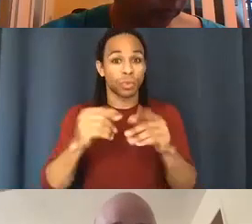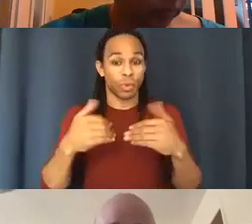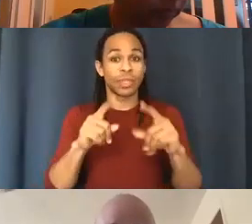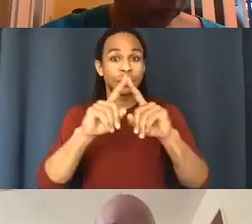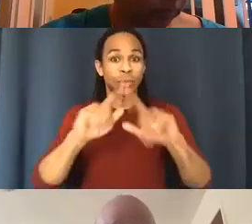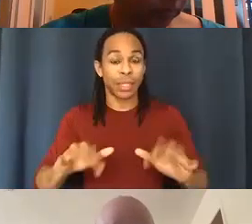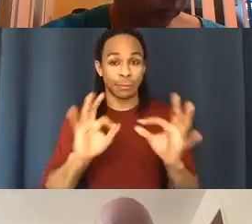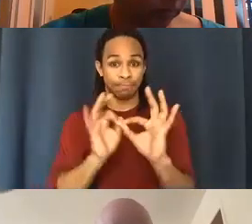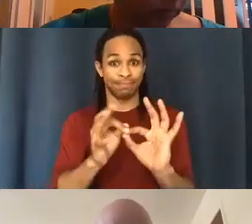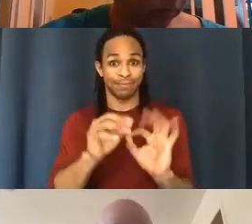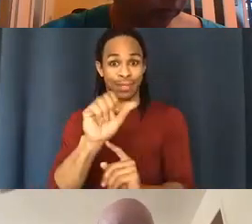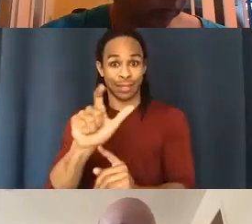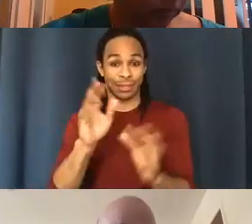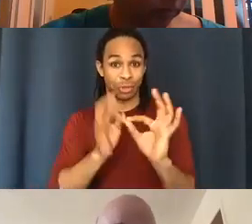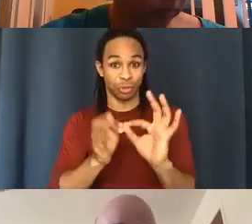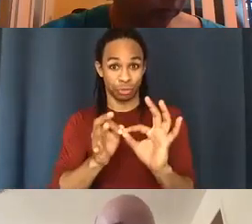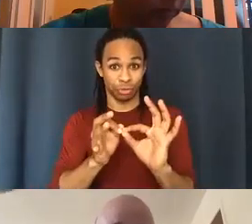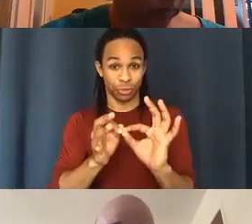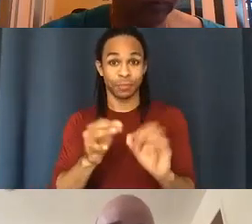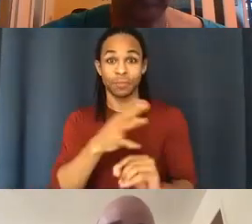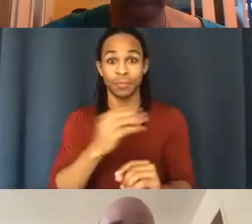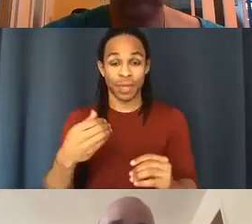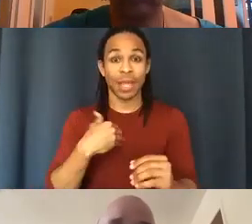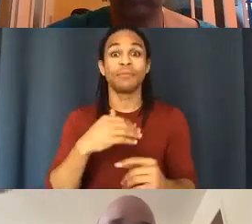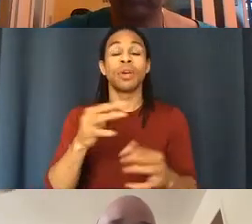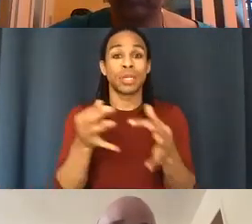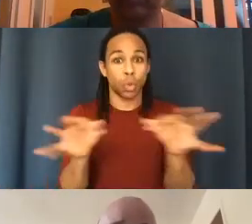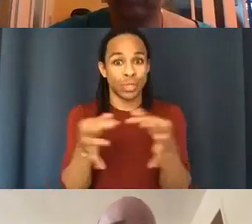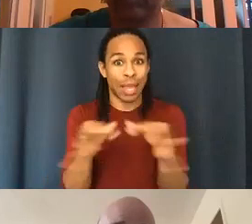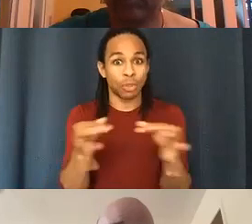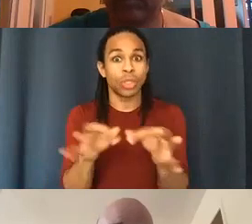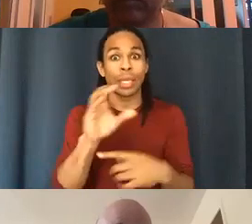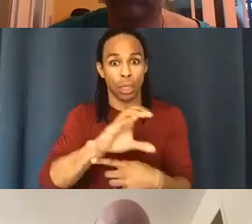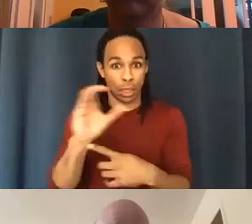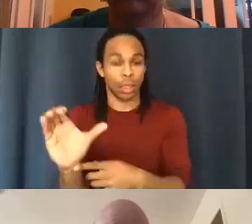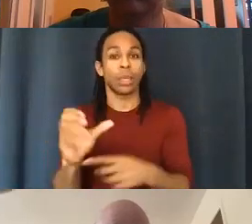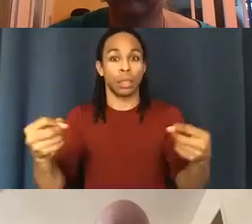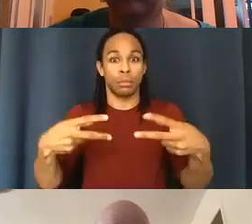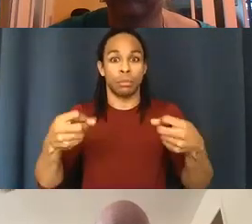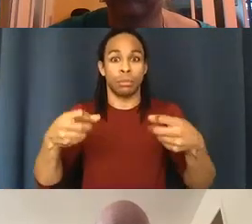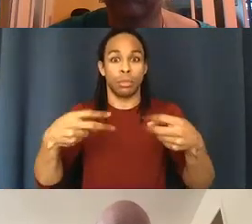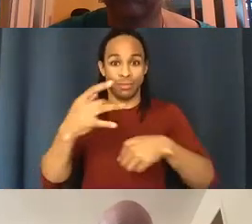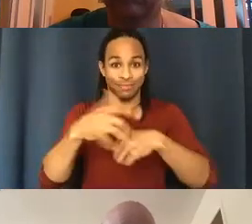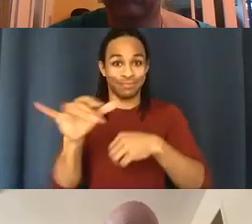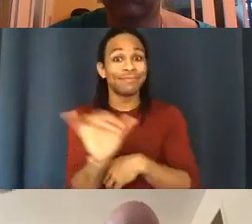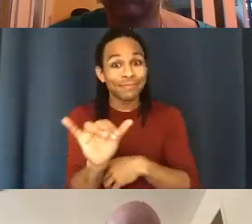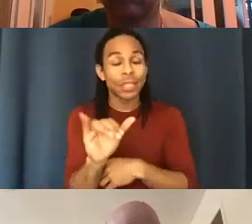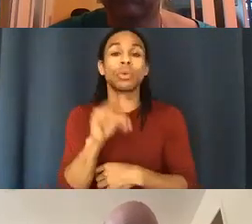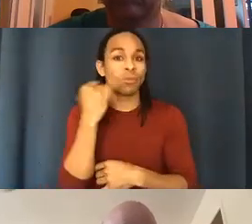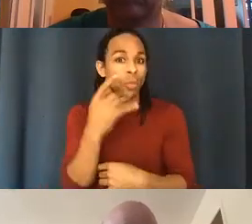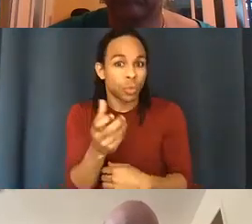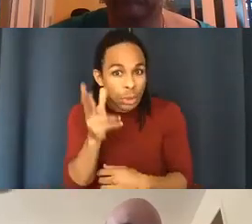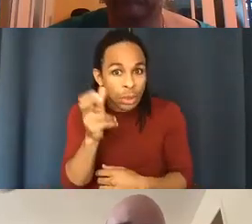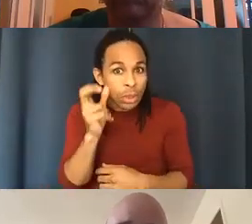in ASL, and there's closed captioning available. So if you want to hear the presentations in English, please go